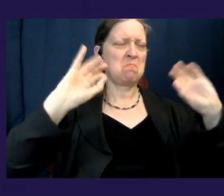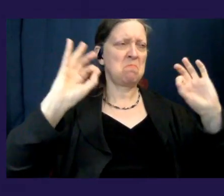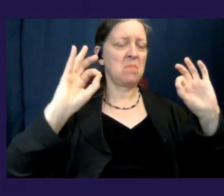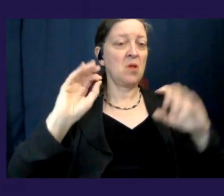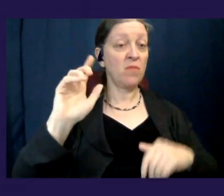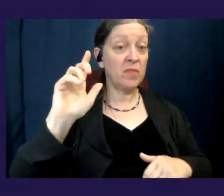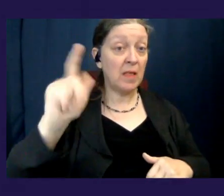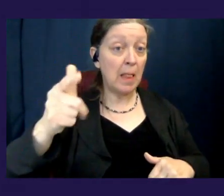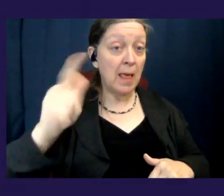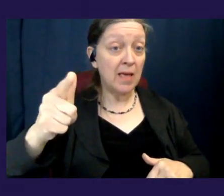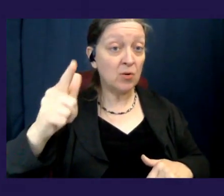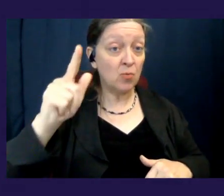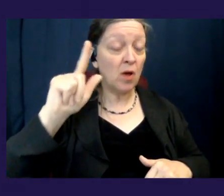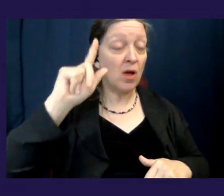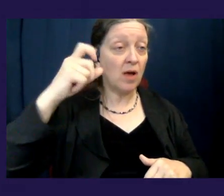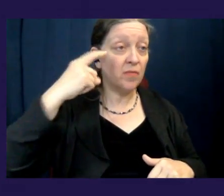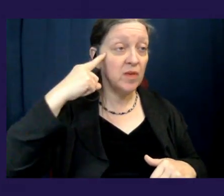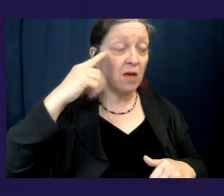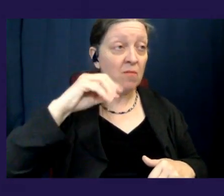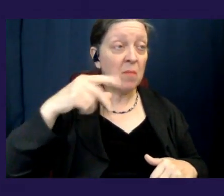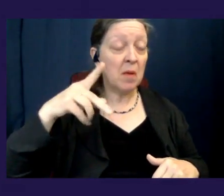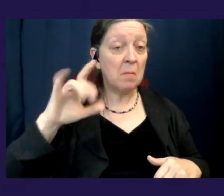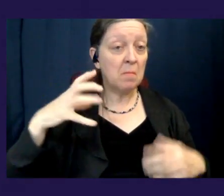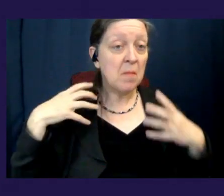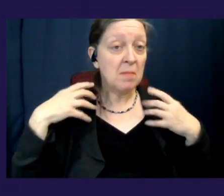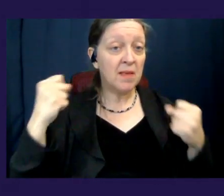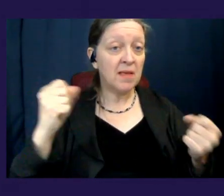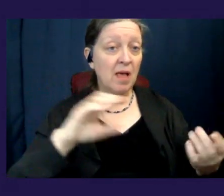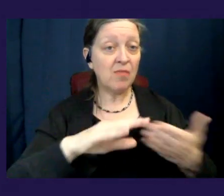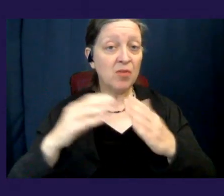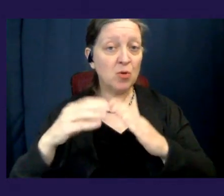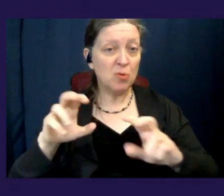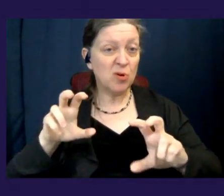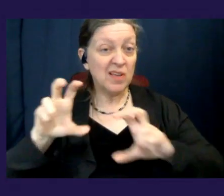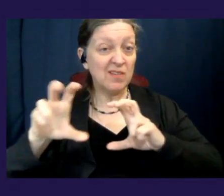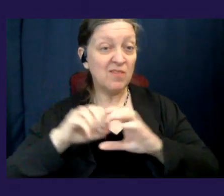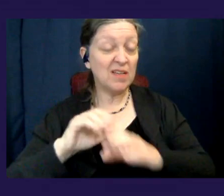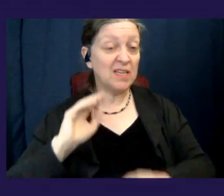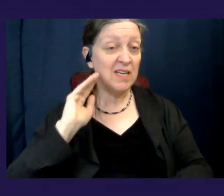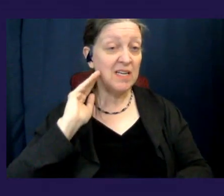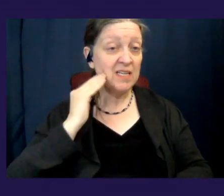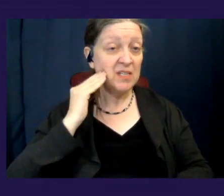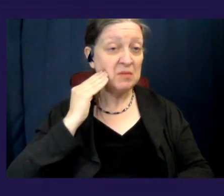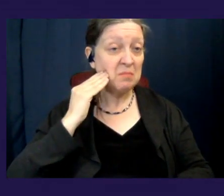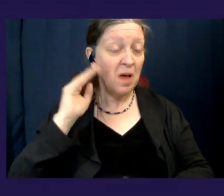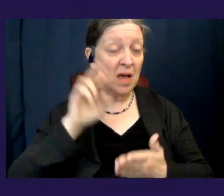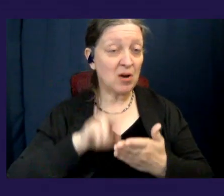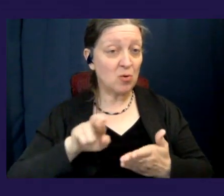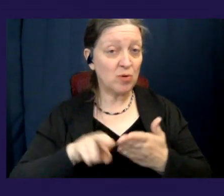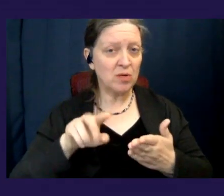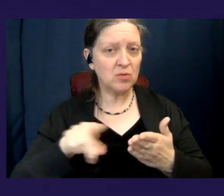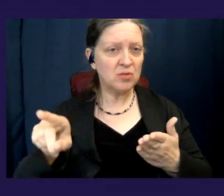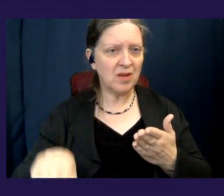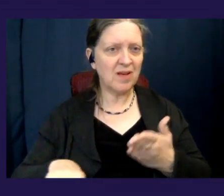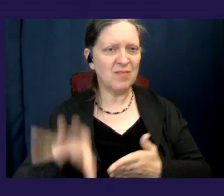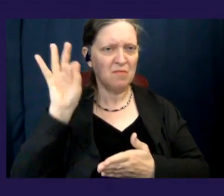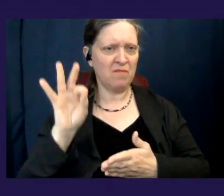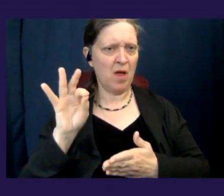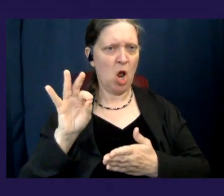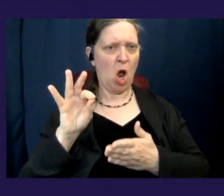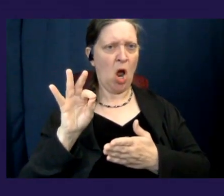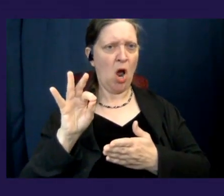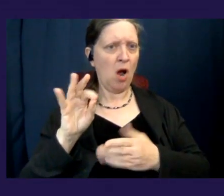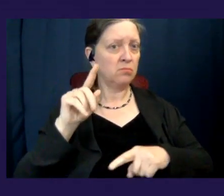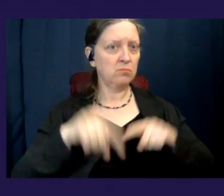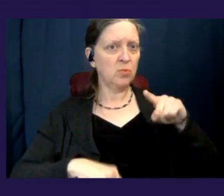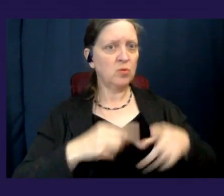and public health community did invest heavily in research in this area that it was discovered that you couldn't really trust all the research that